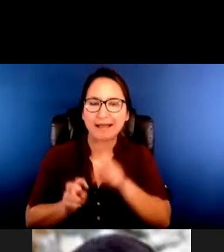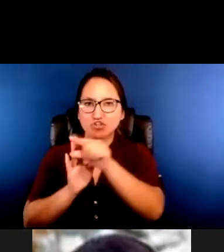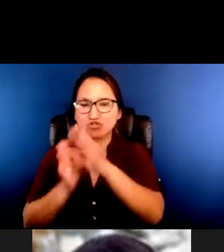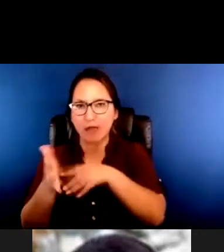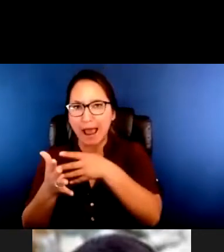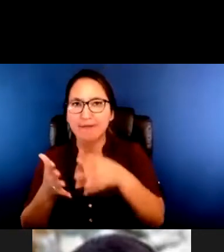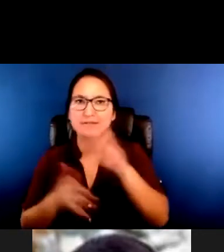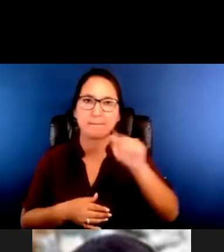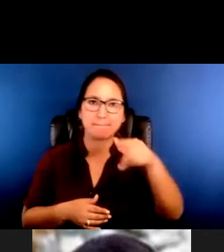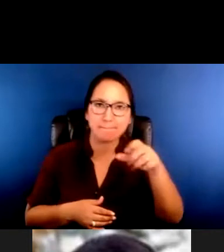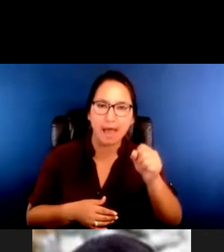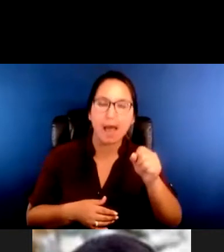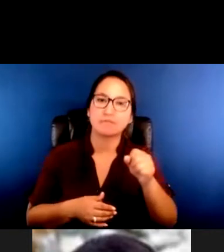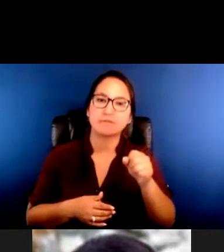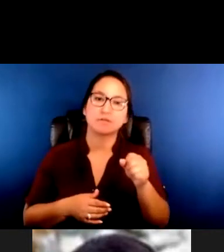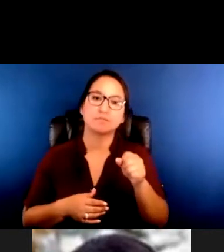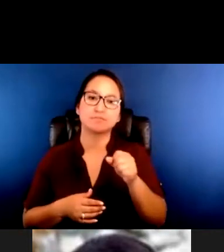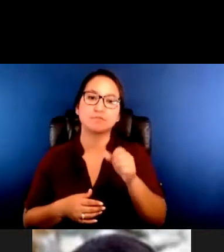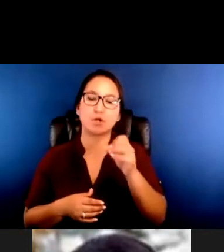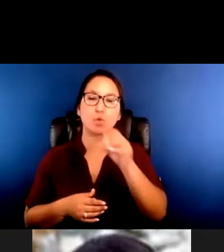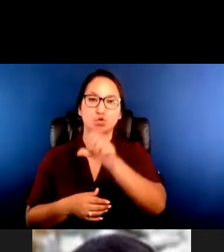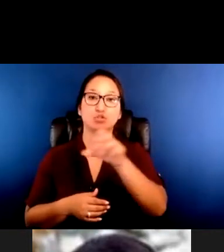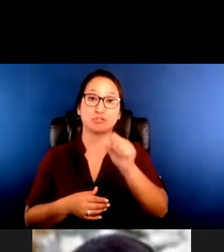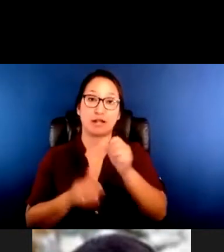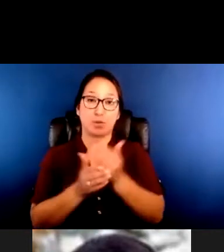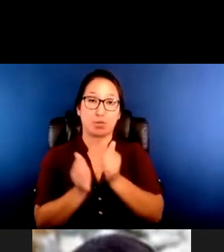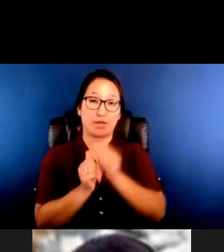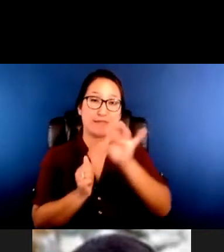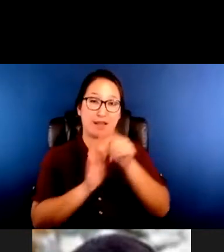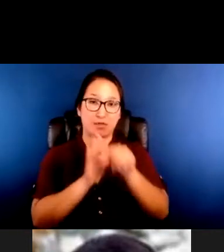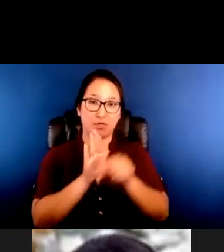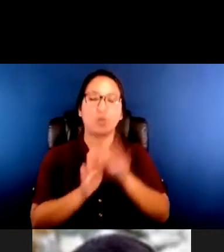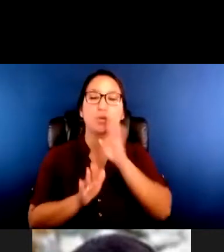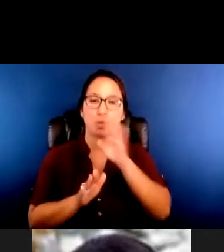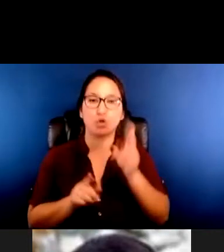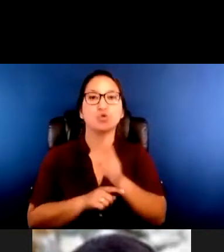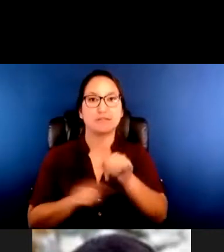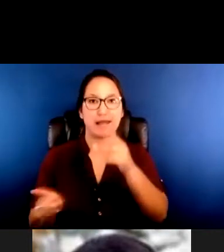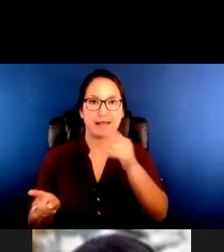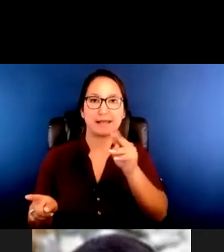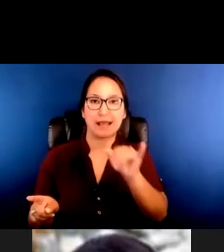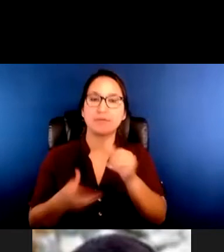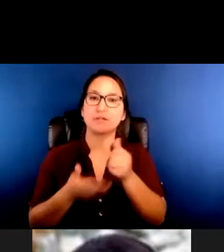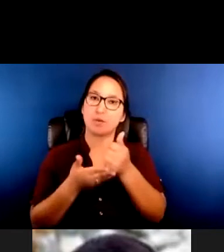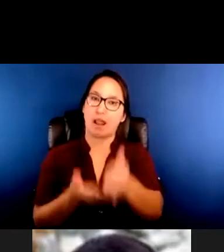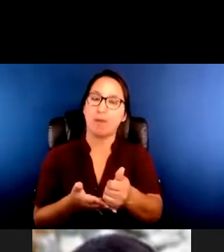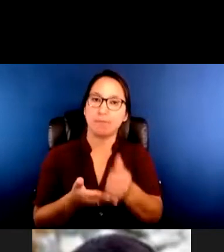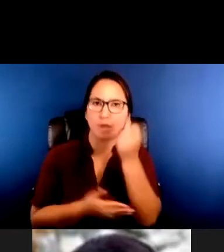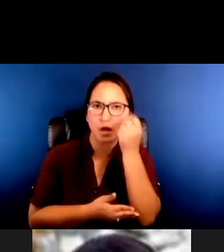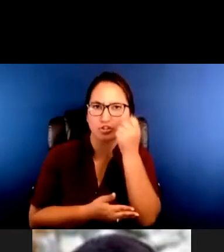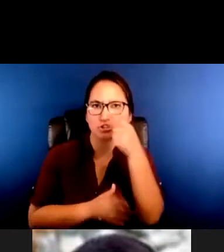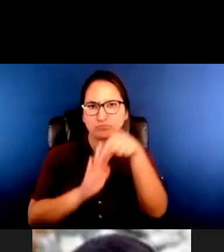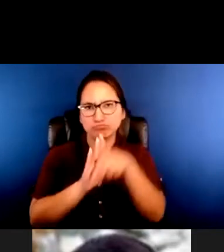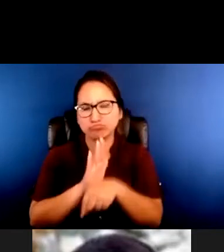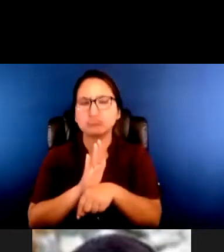studies, 8th grade specifically, is going to use that really well in order to help them gain their understanding. I think one of the big things,